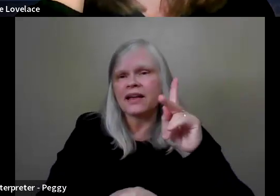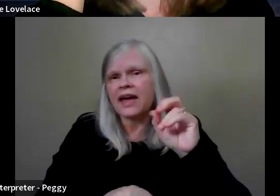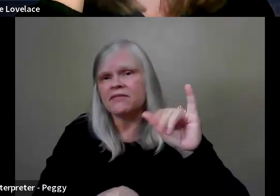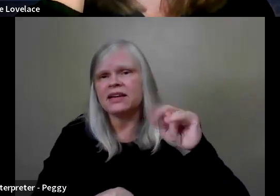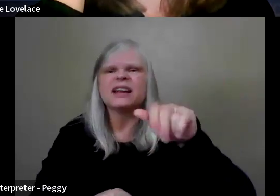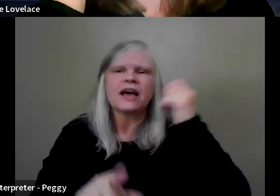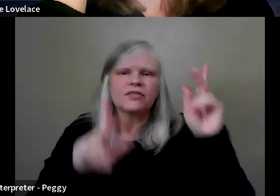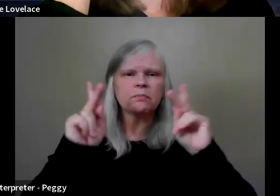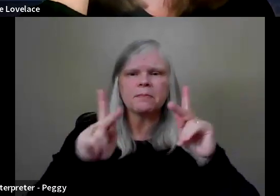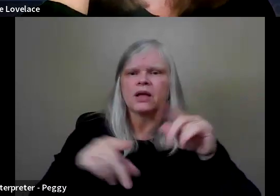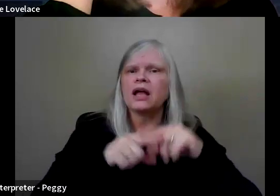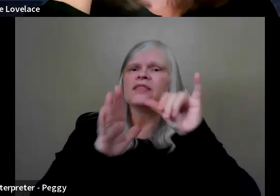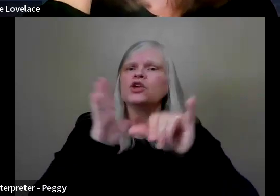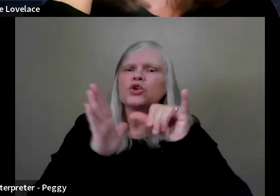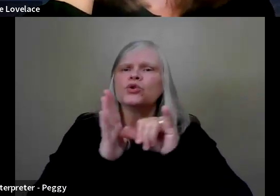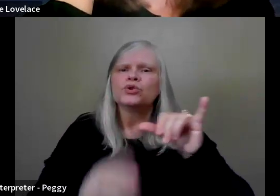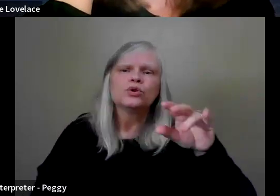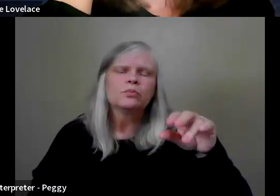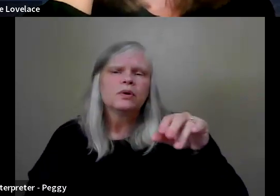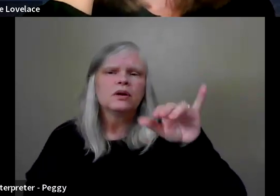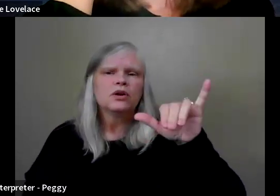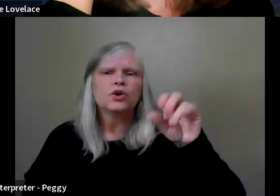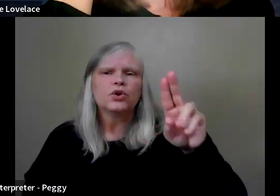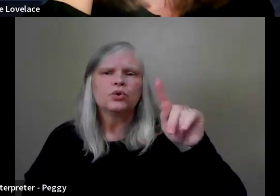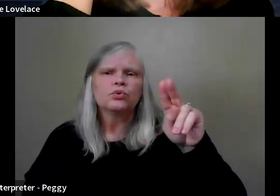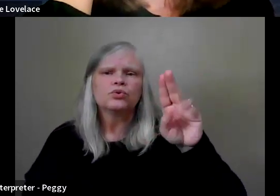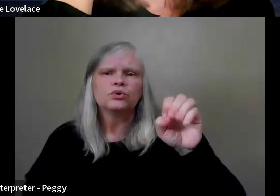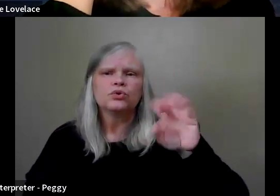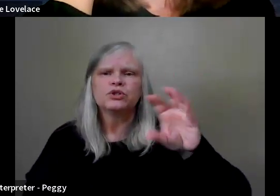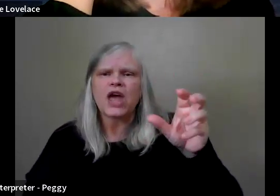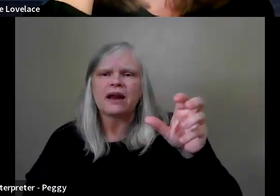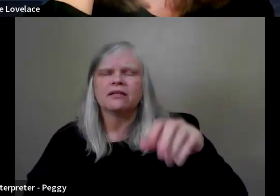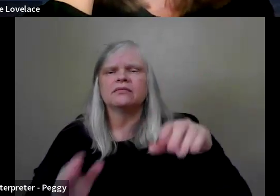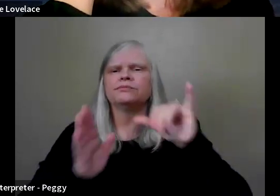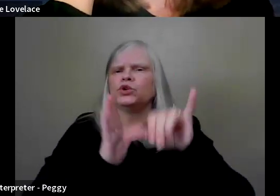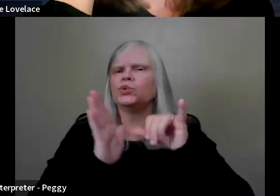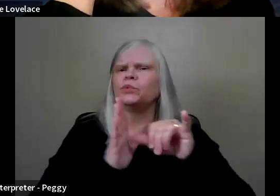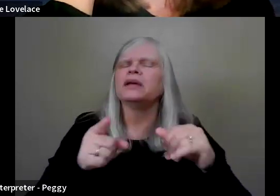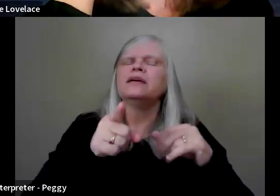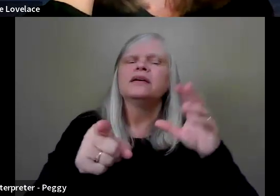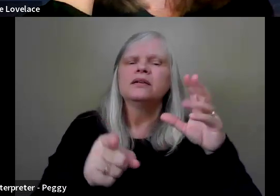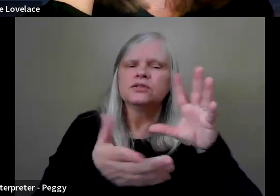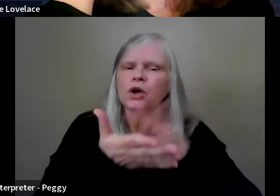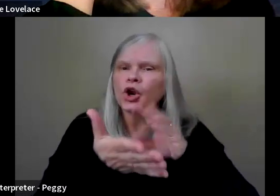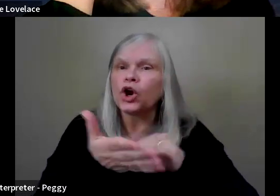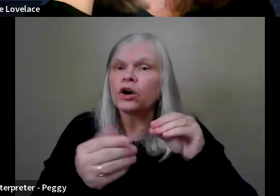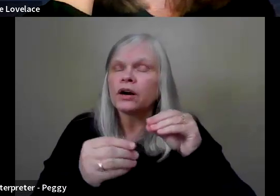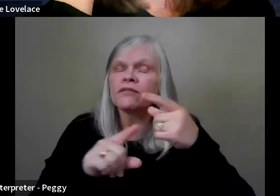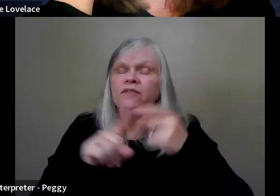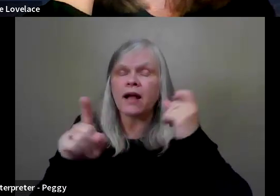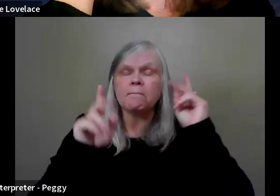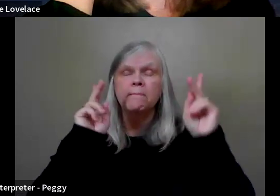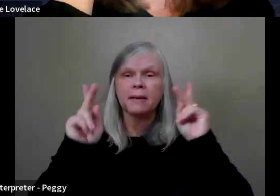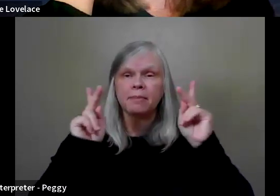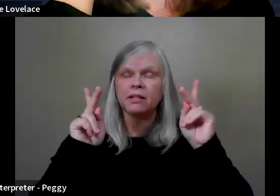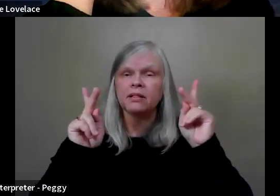YouTube channel if you are interested in watching more of those, because I do think that learning about dementia from people who are living